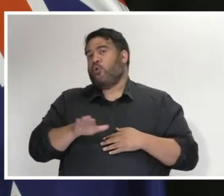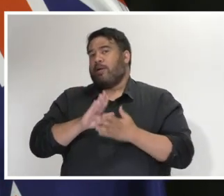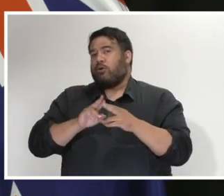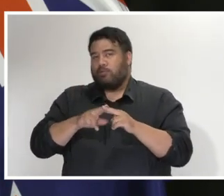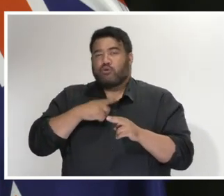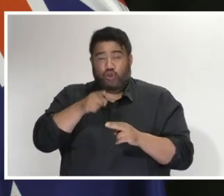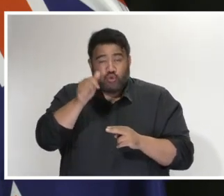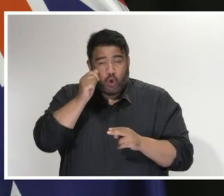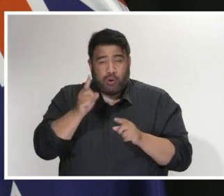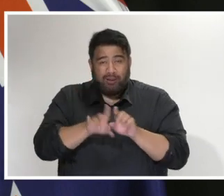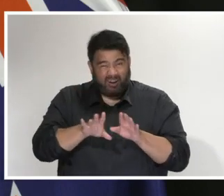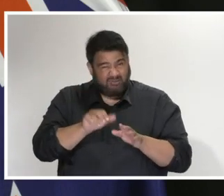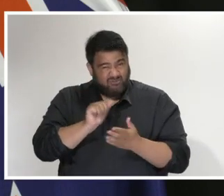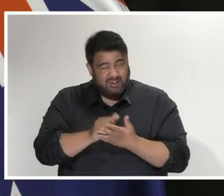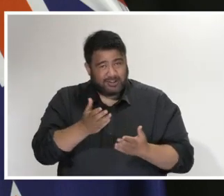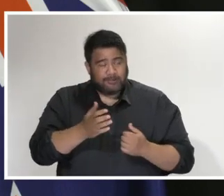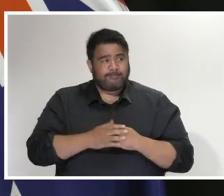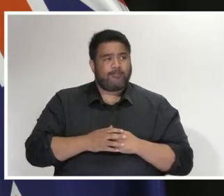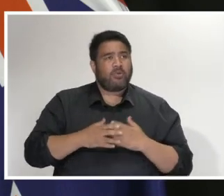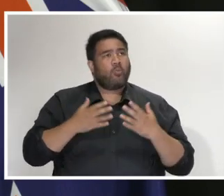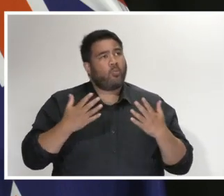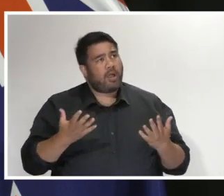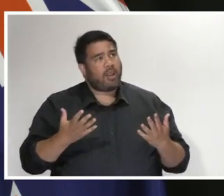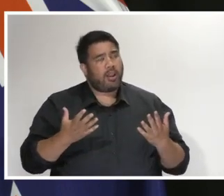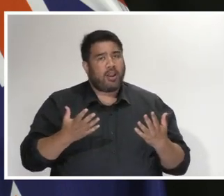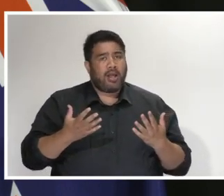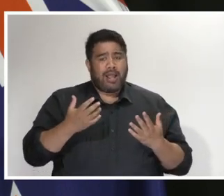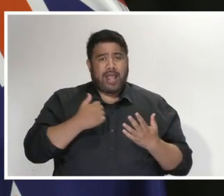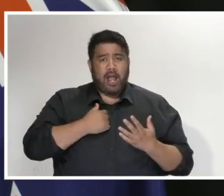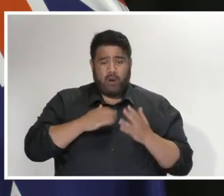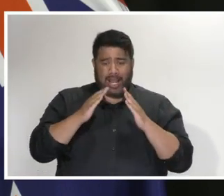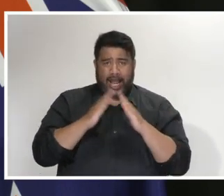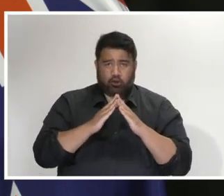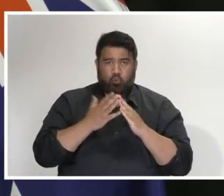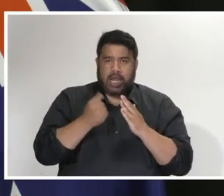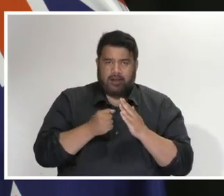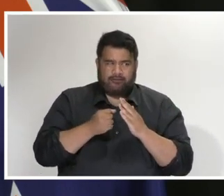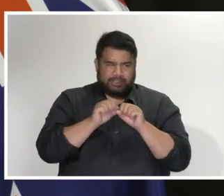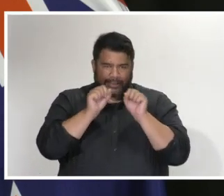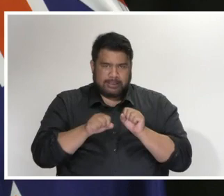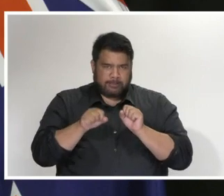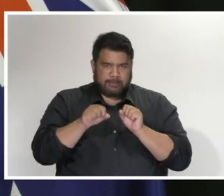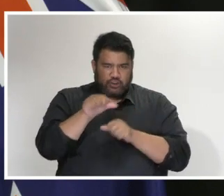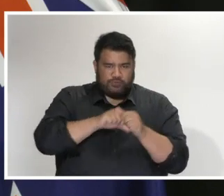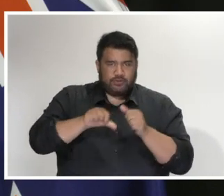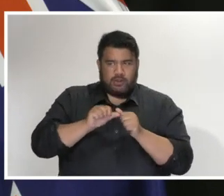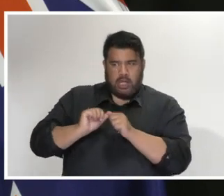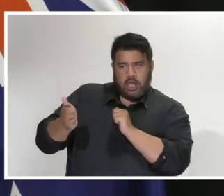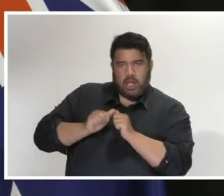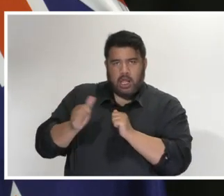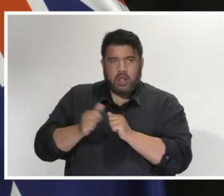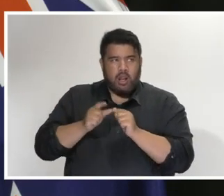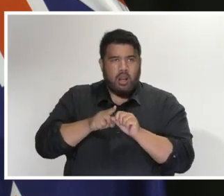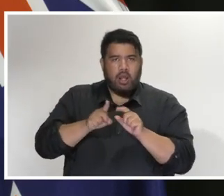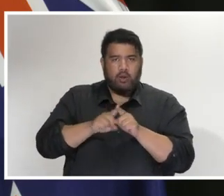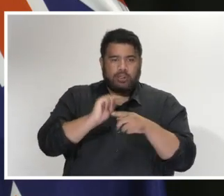with them? Look, I think we have a bit of a system going in our household about taking turns to go out and we've